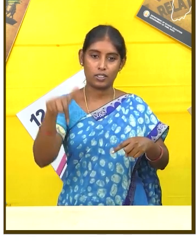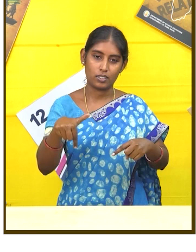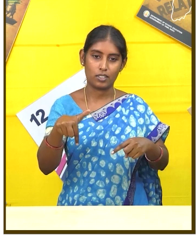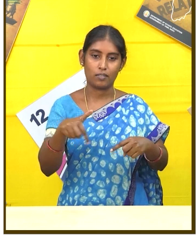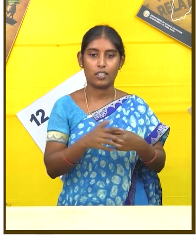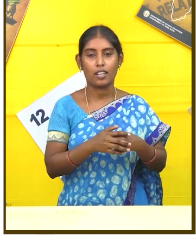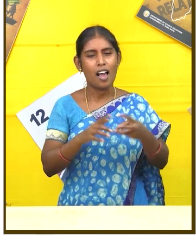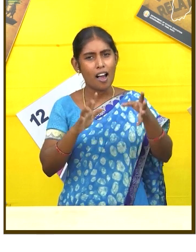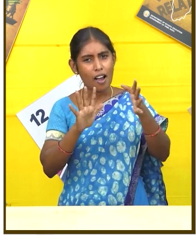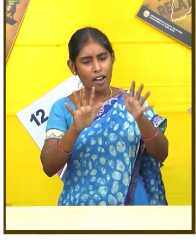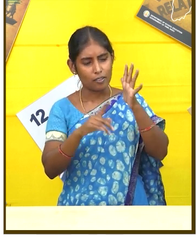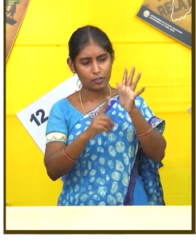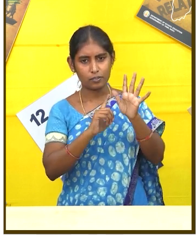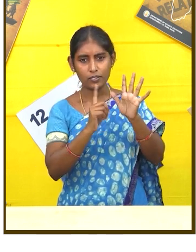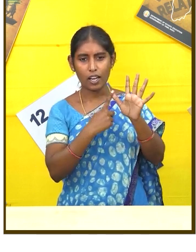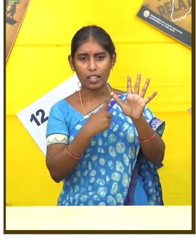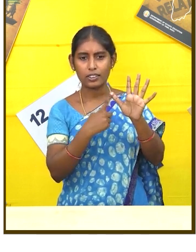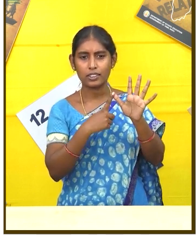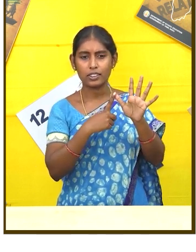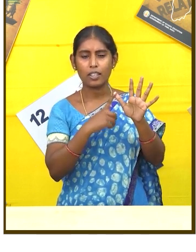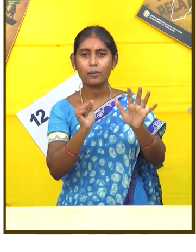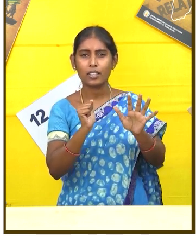equation, 3x plus 4y equal to 11.